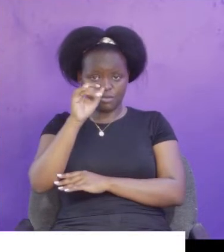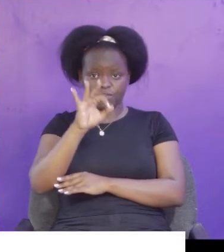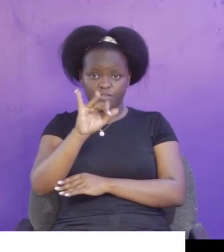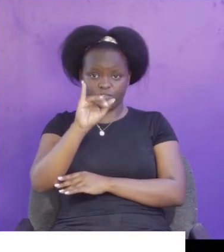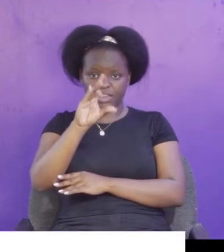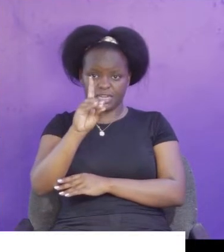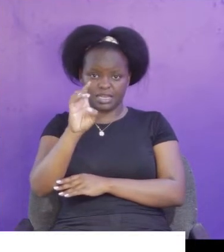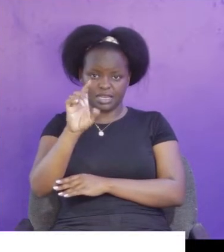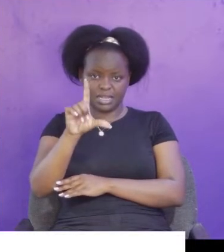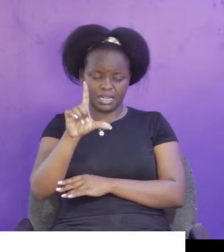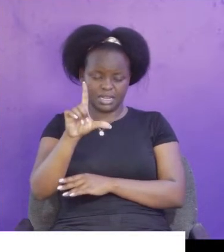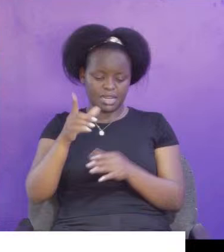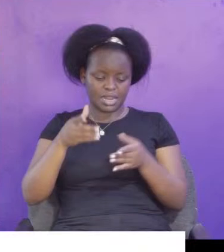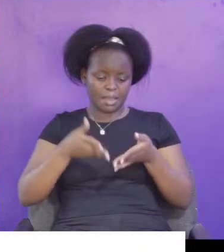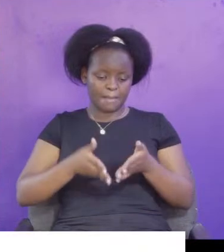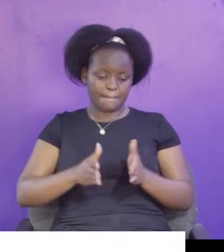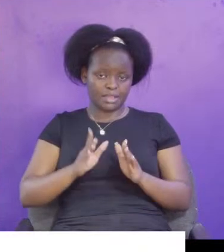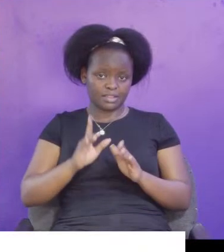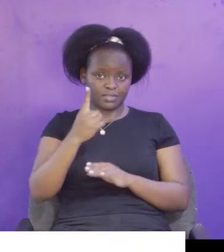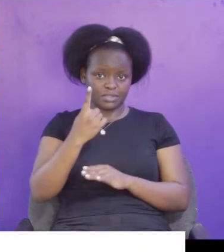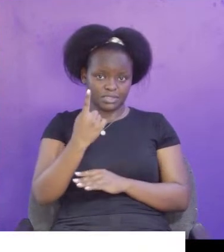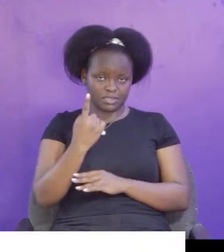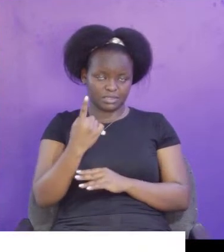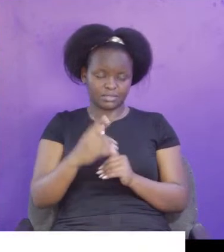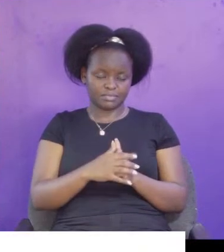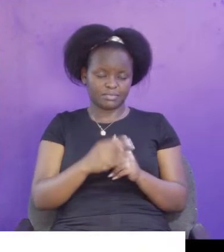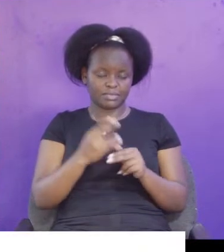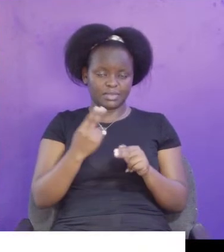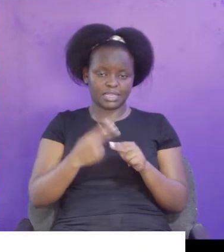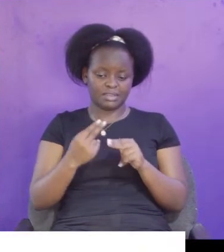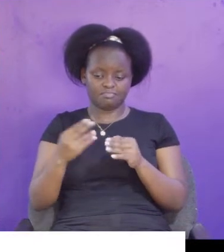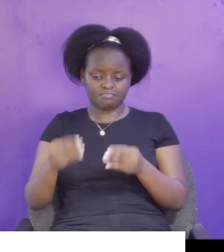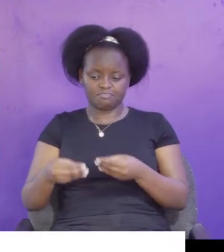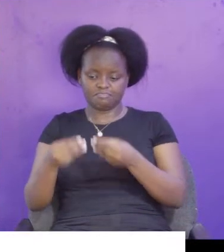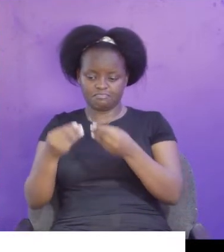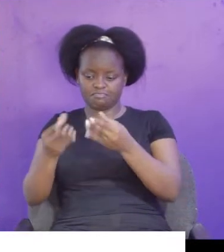child Fidel Castro Odinga.